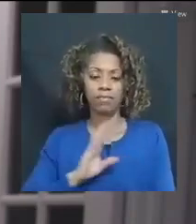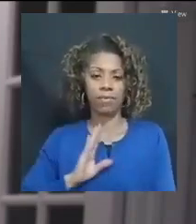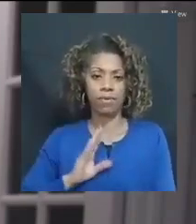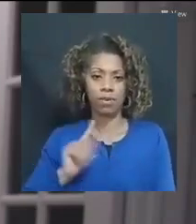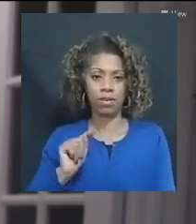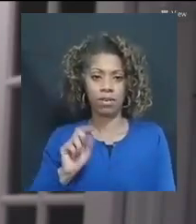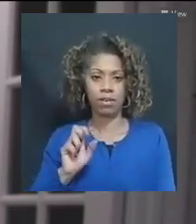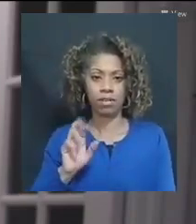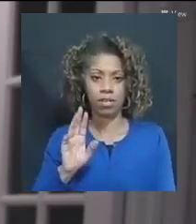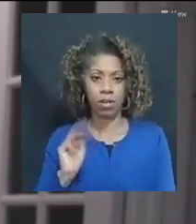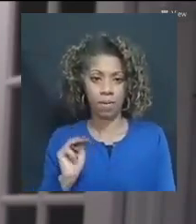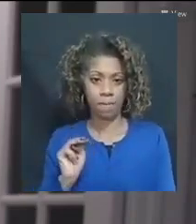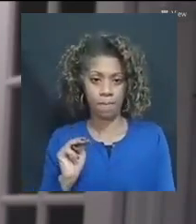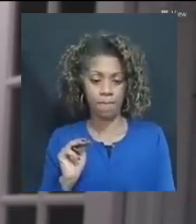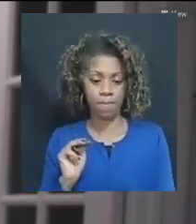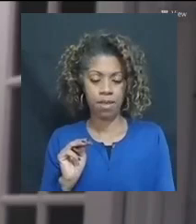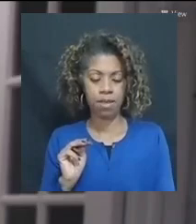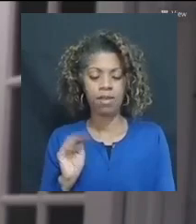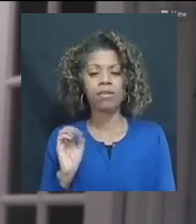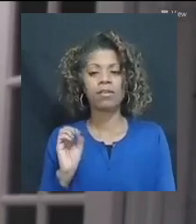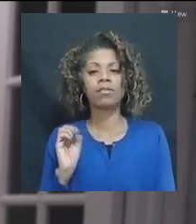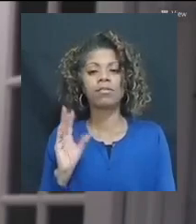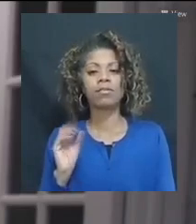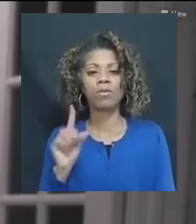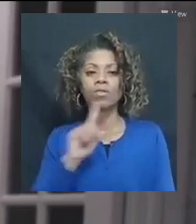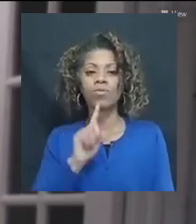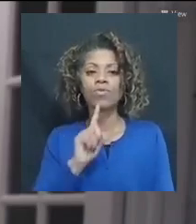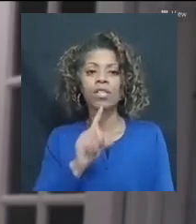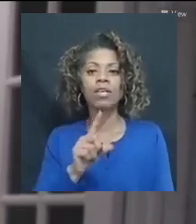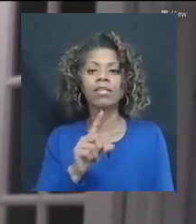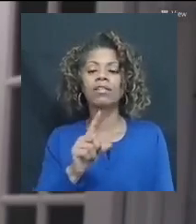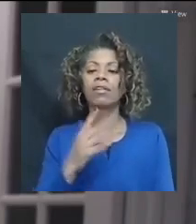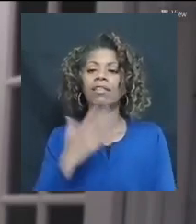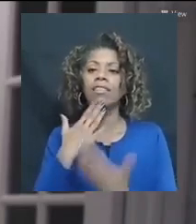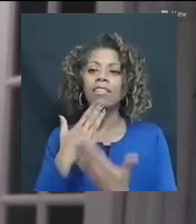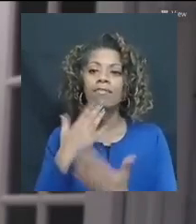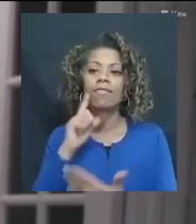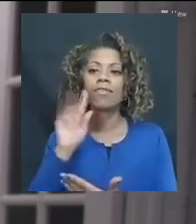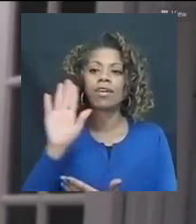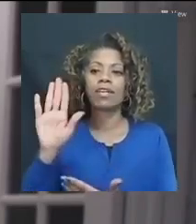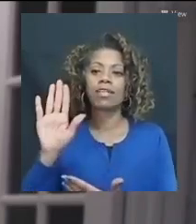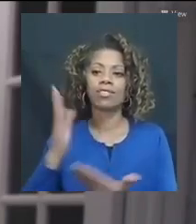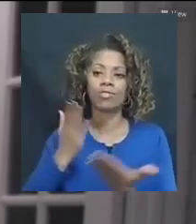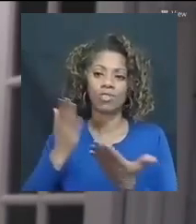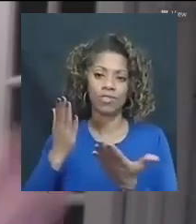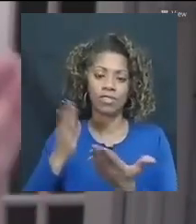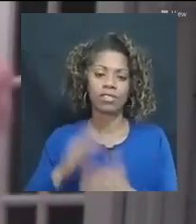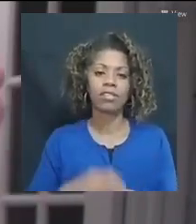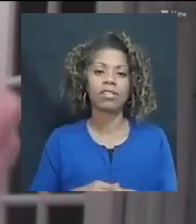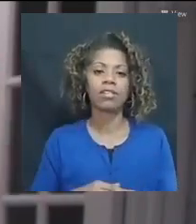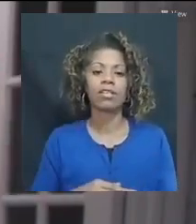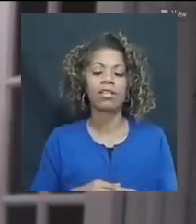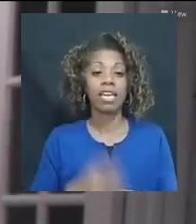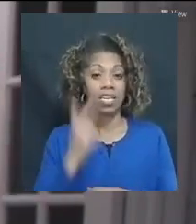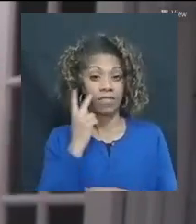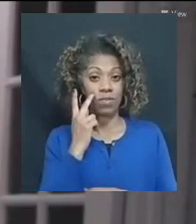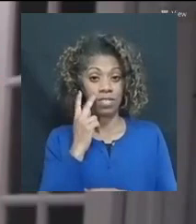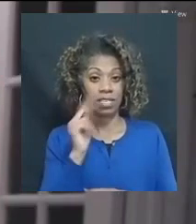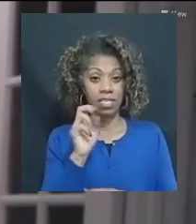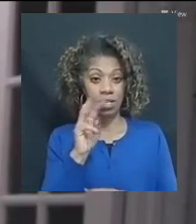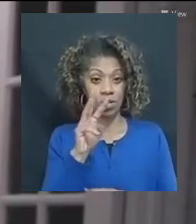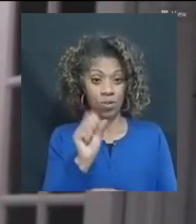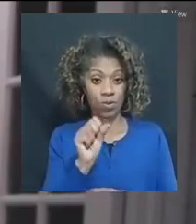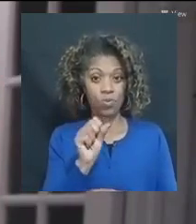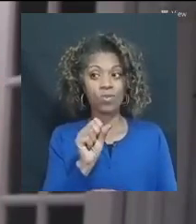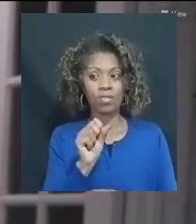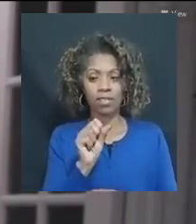you. And so we are just incredibly grateful for his service. And we're fortunate, hopefully you've seen the news, we are welcoming a new leadership. You just saw Jade a moment ago, and she